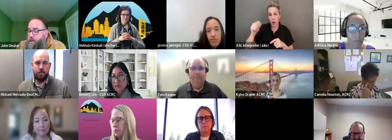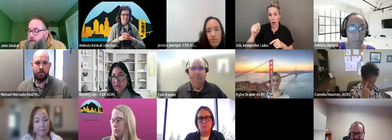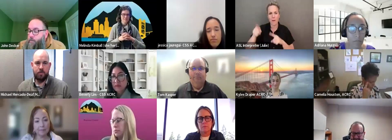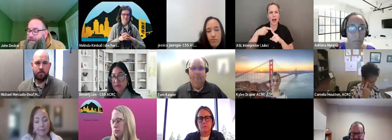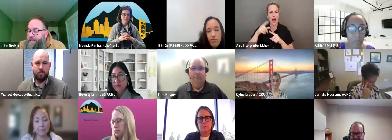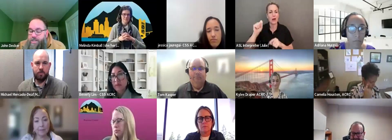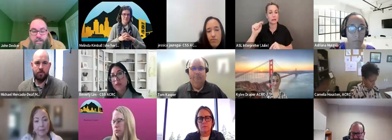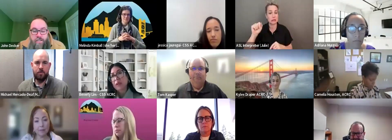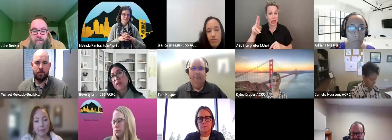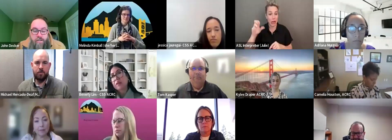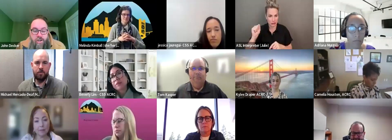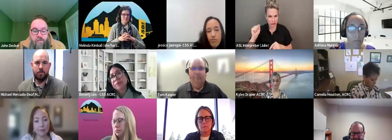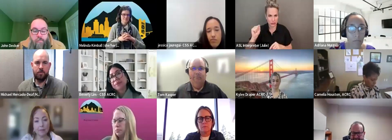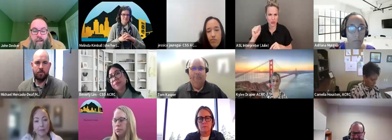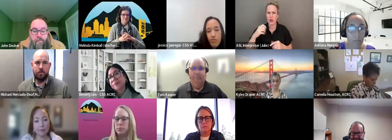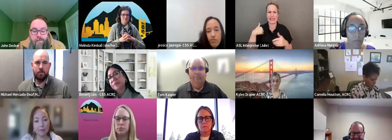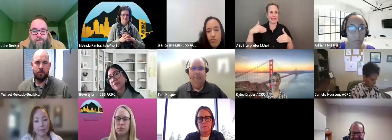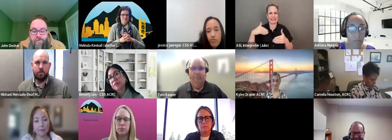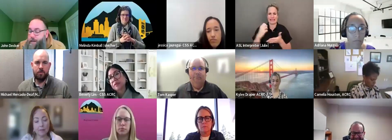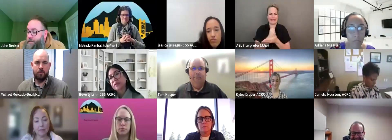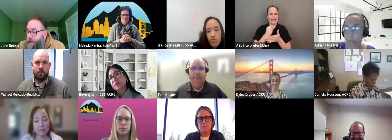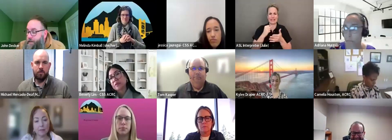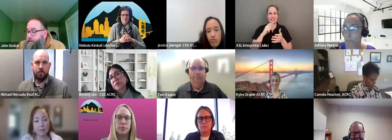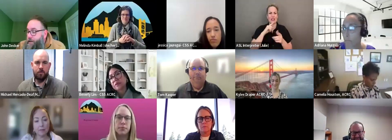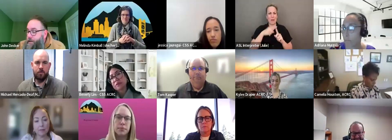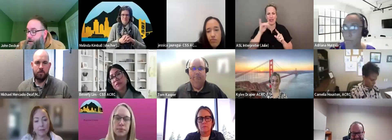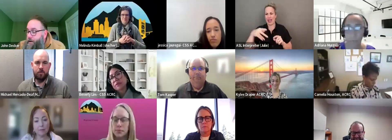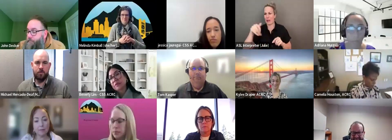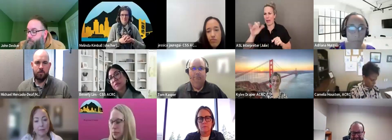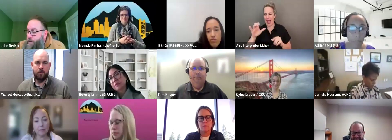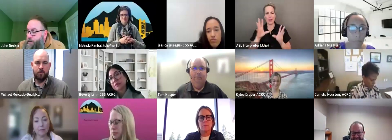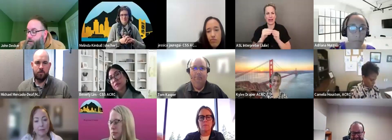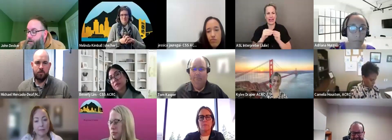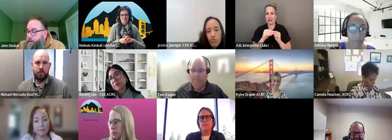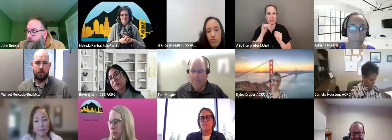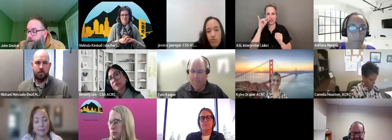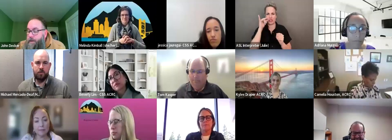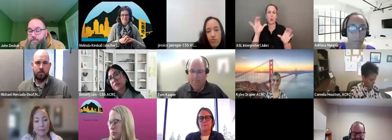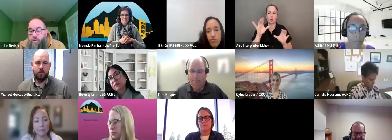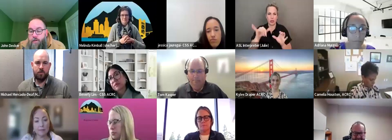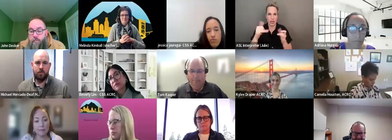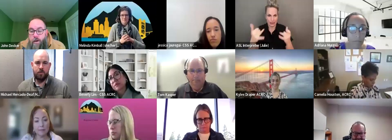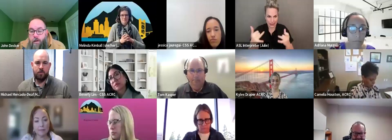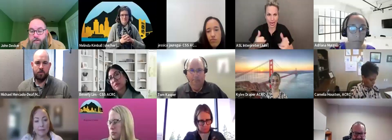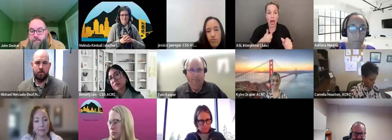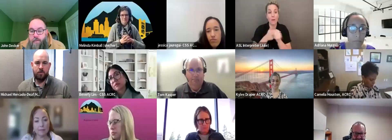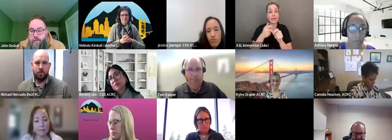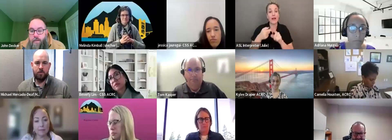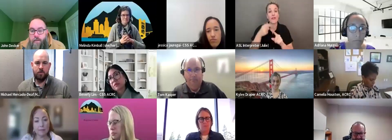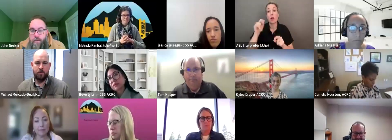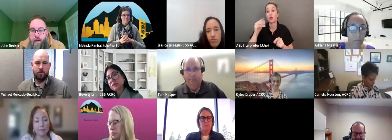and we didn't get a chance yesterday to share them at the PAC meeting. So we'll do that today. We have an update from Jordan about